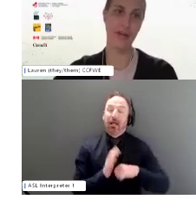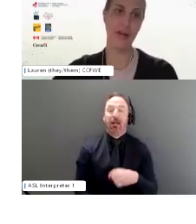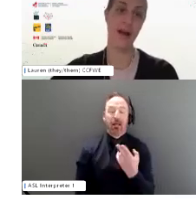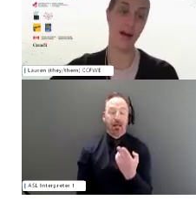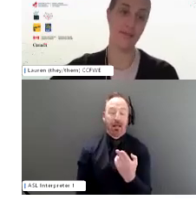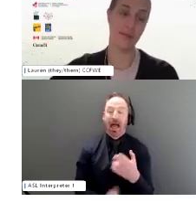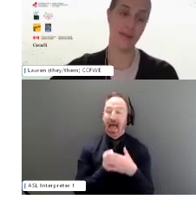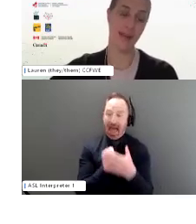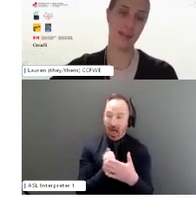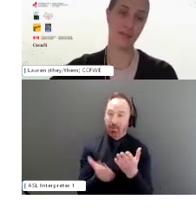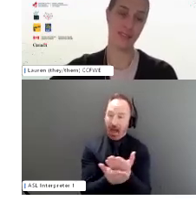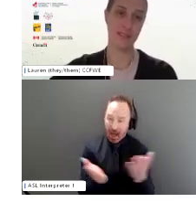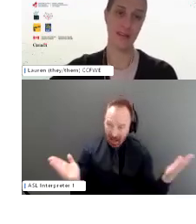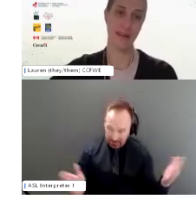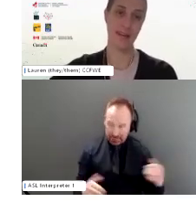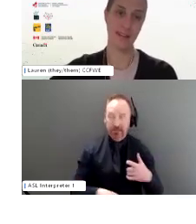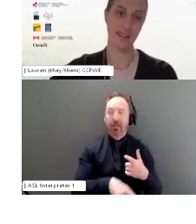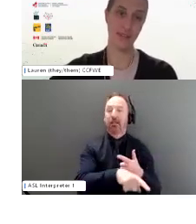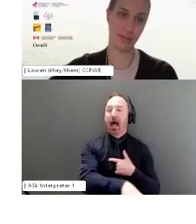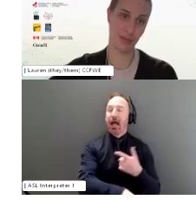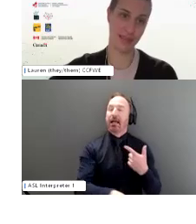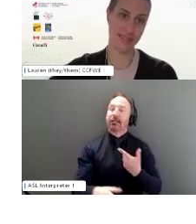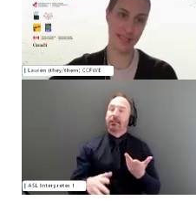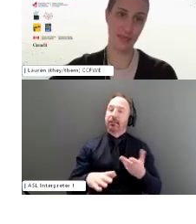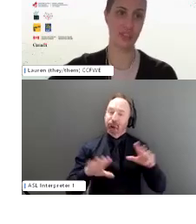November, and was ending on